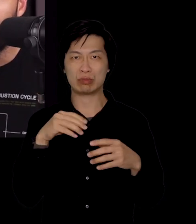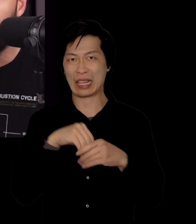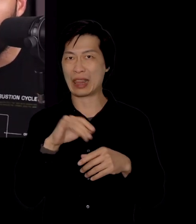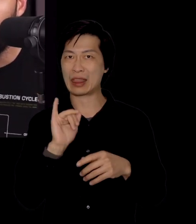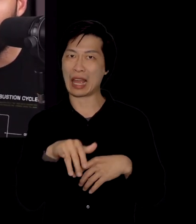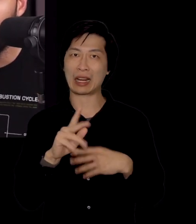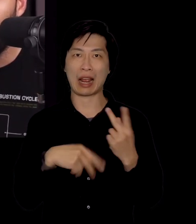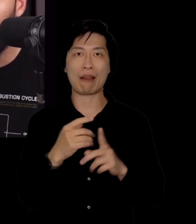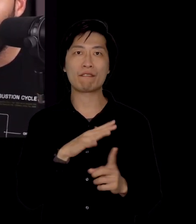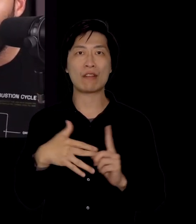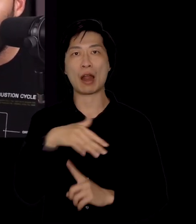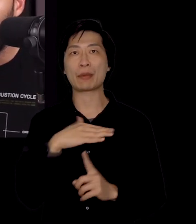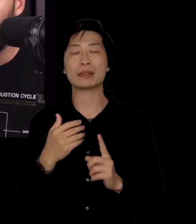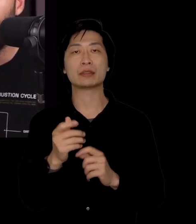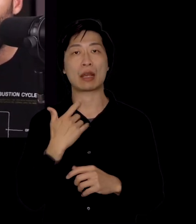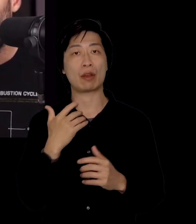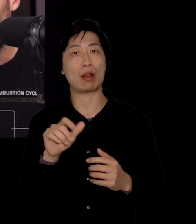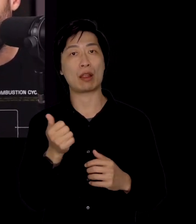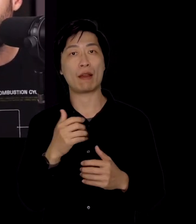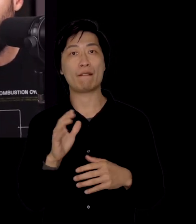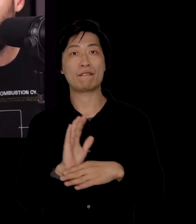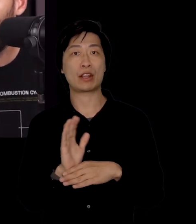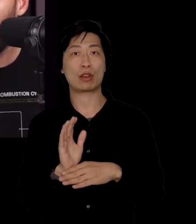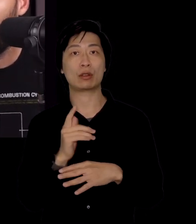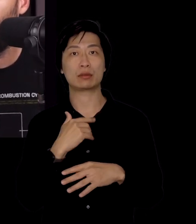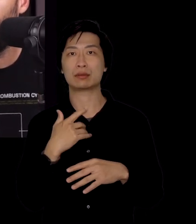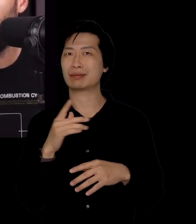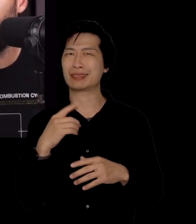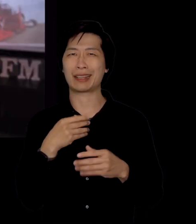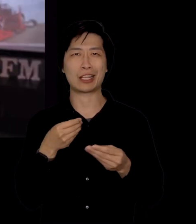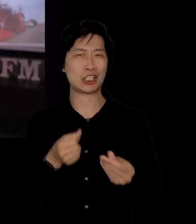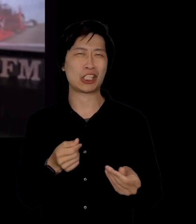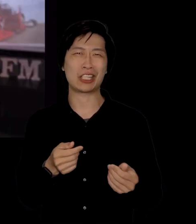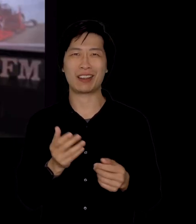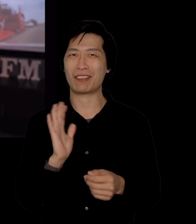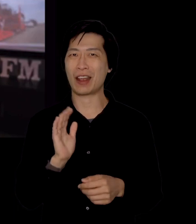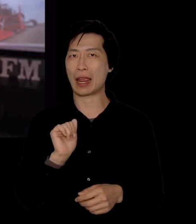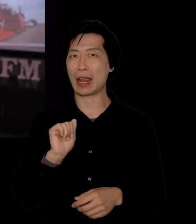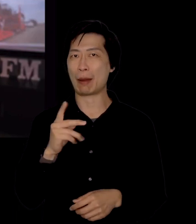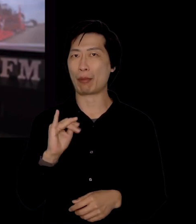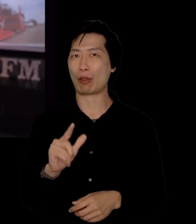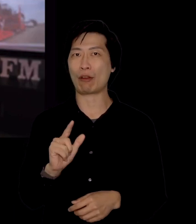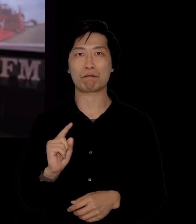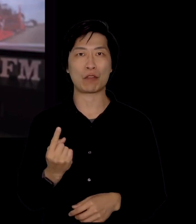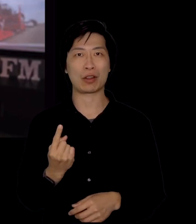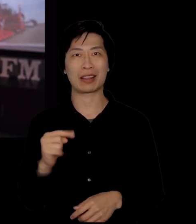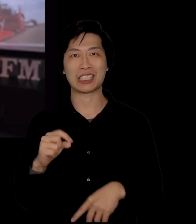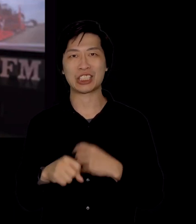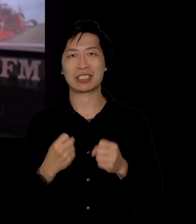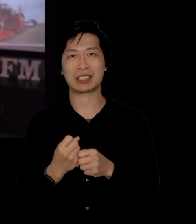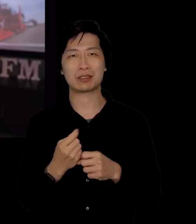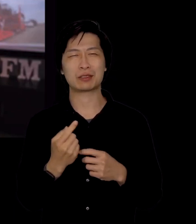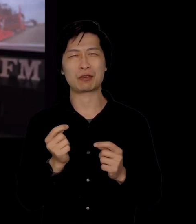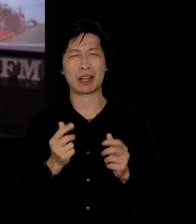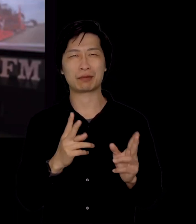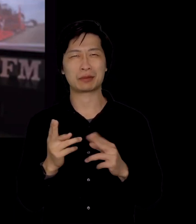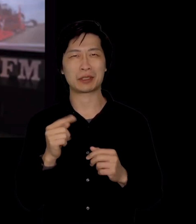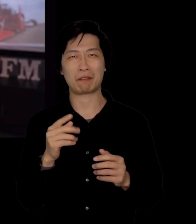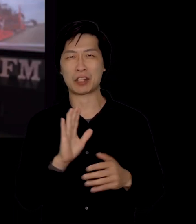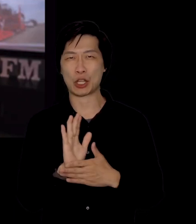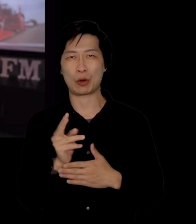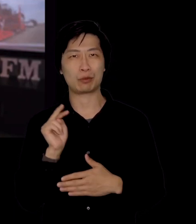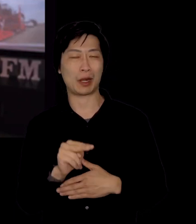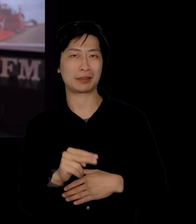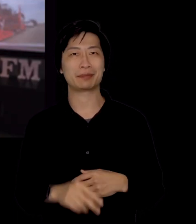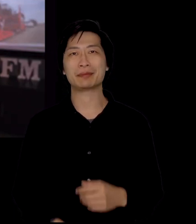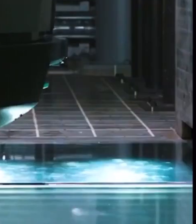in those environments as well. And then we also have a video where they give us a tease all the way back on April 1st of this year. Here's a